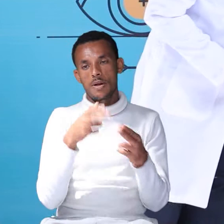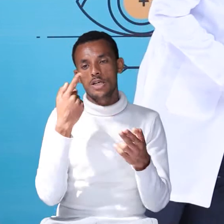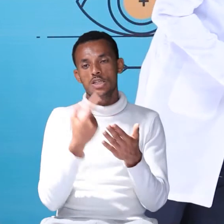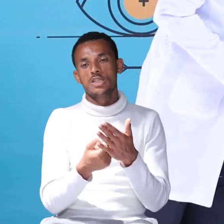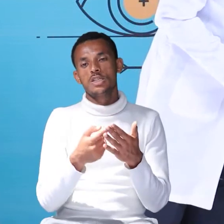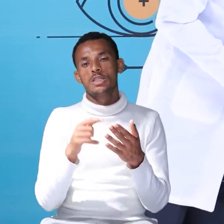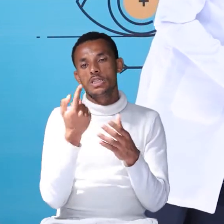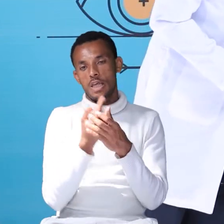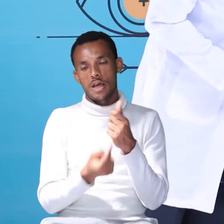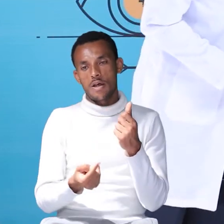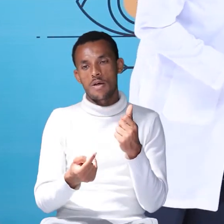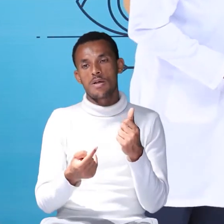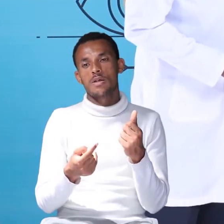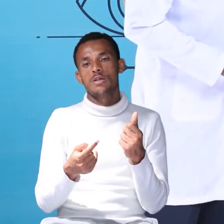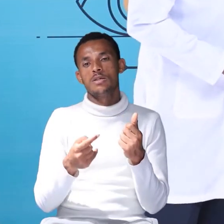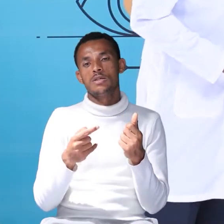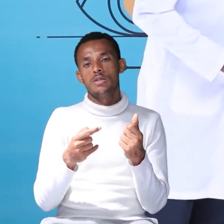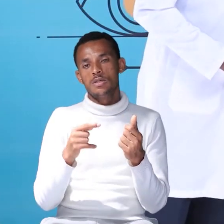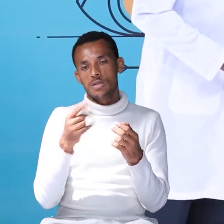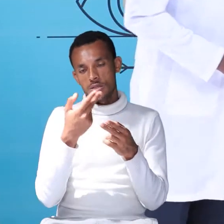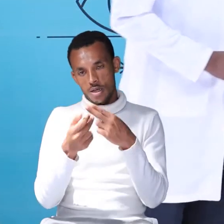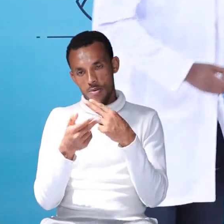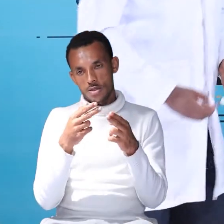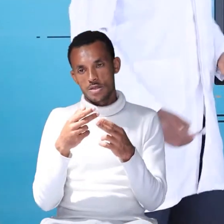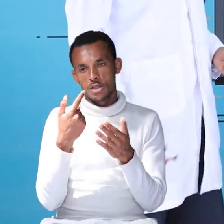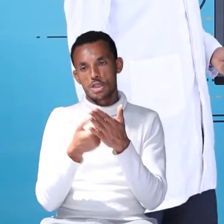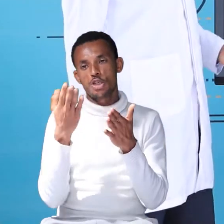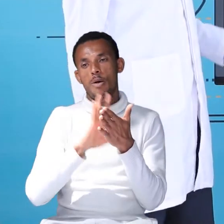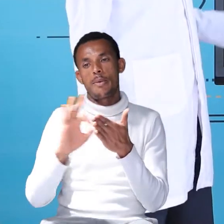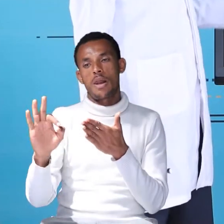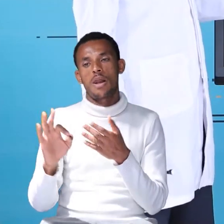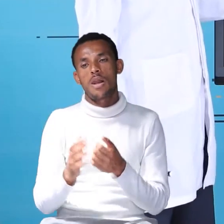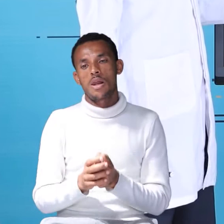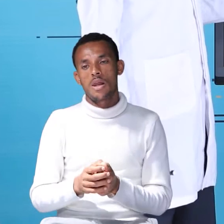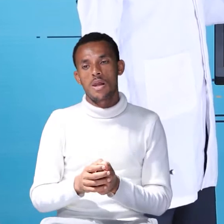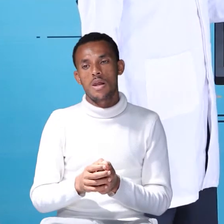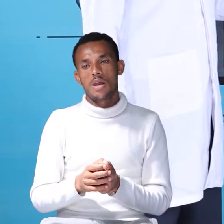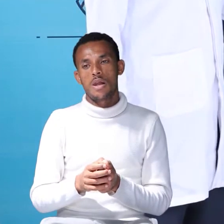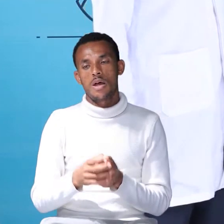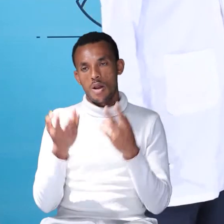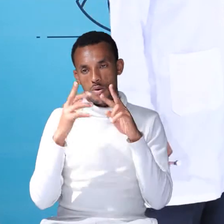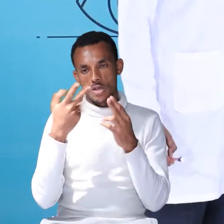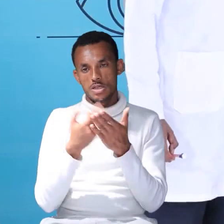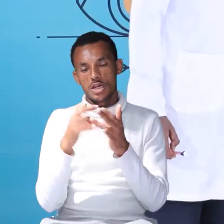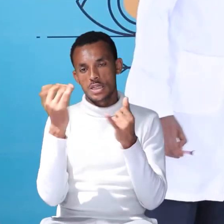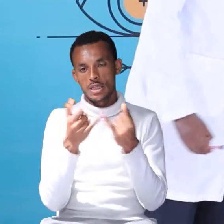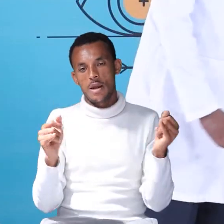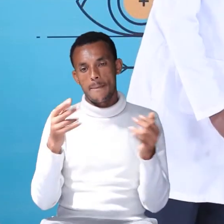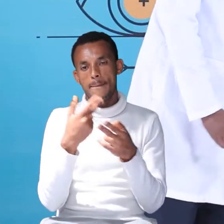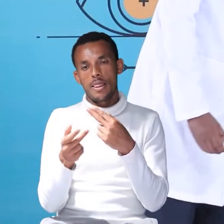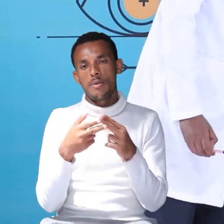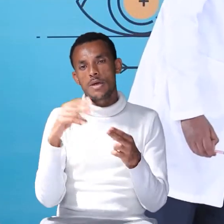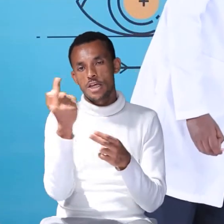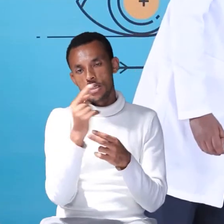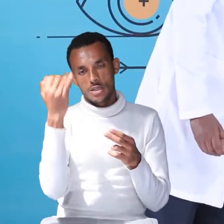this single part 1,630 by these numbers it will be. To allocate their share, multiply